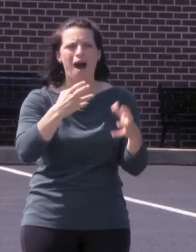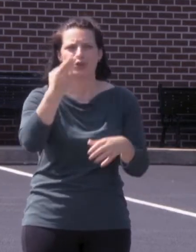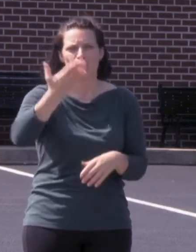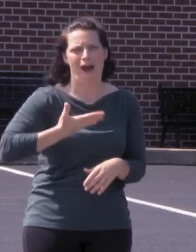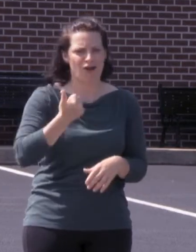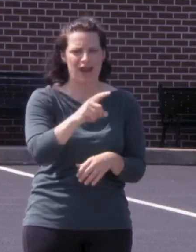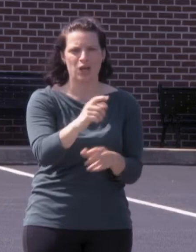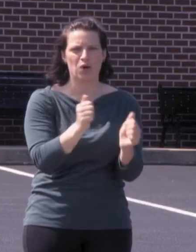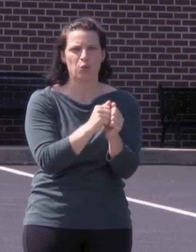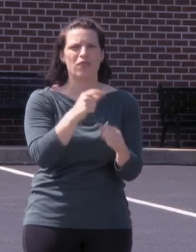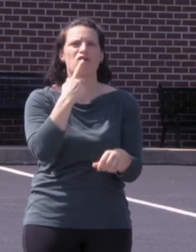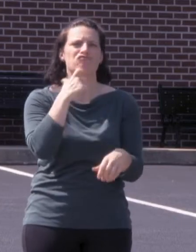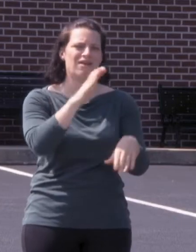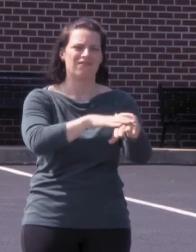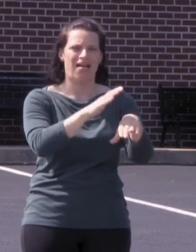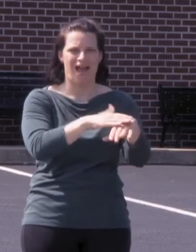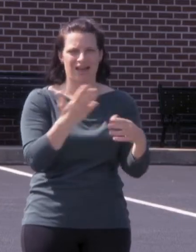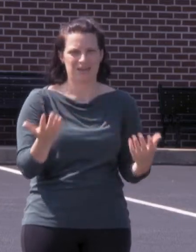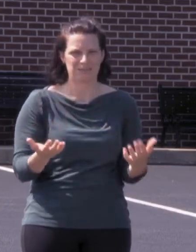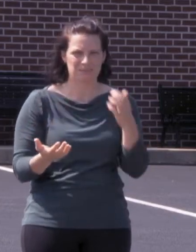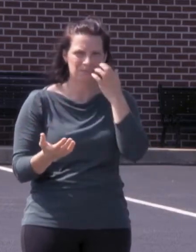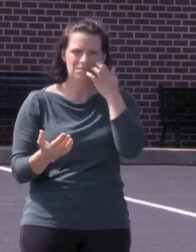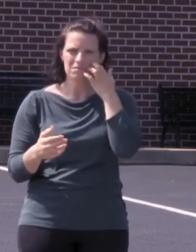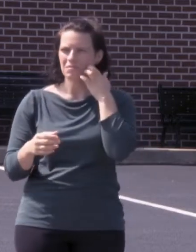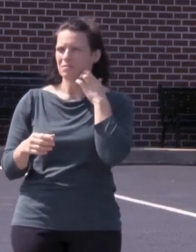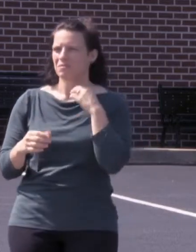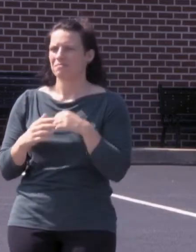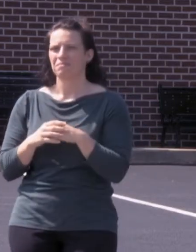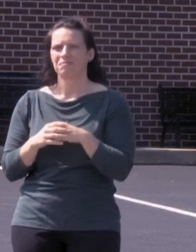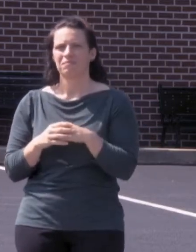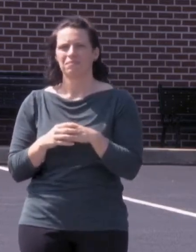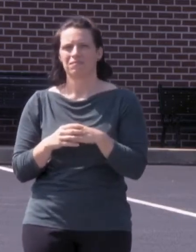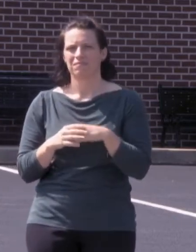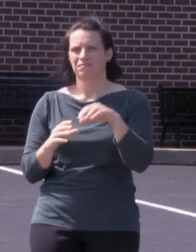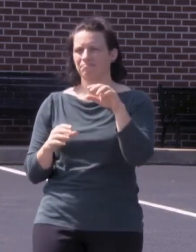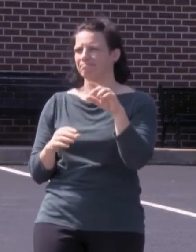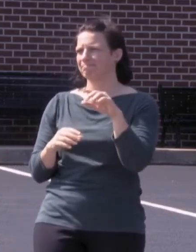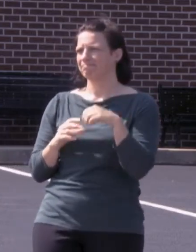anyone with the red flag. Thank you.